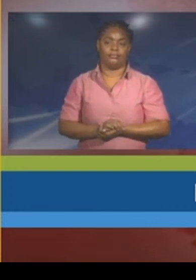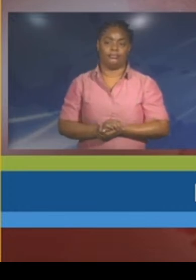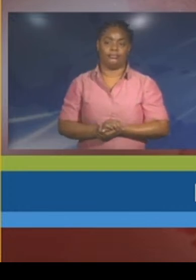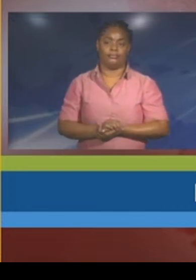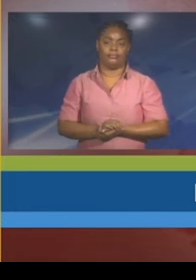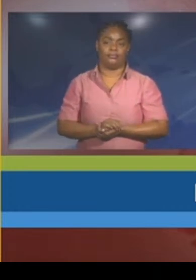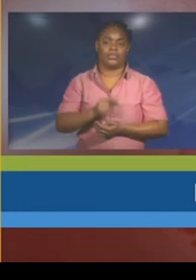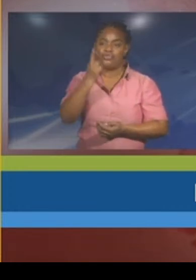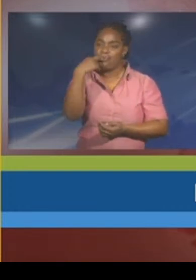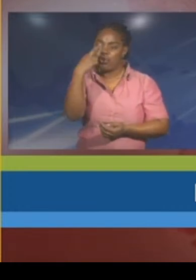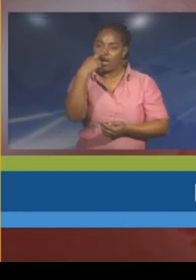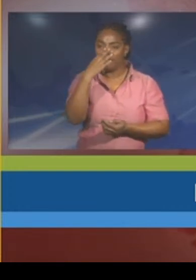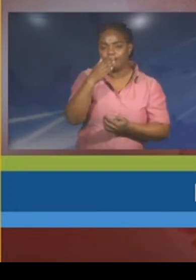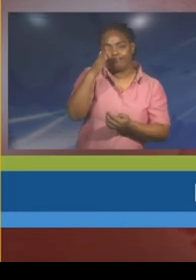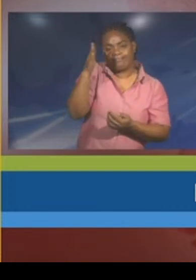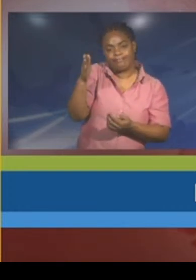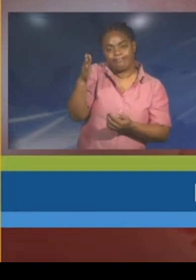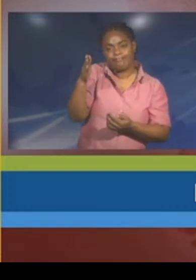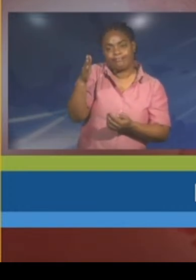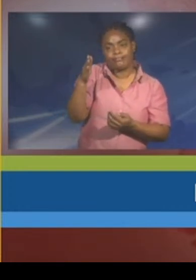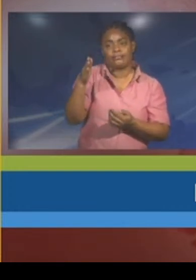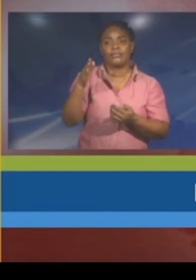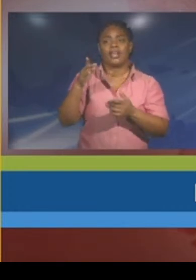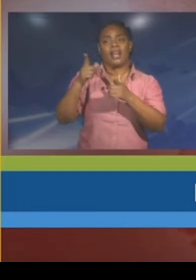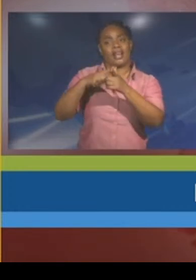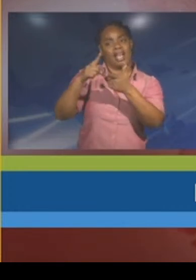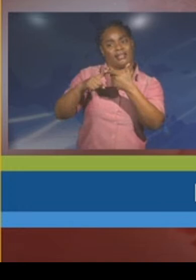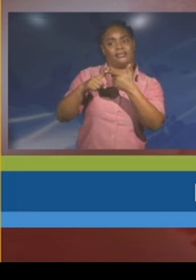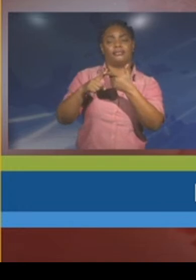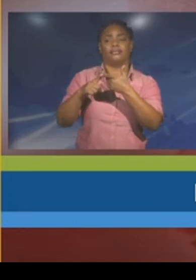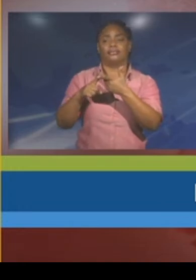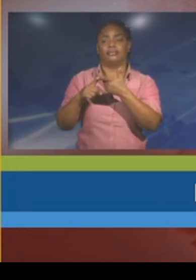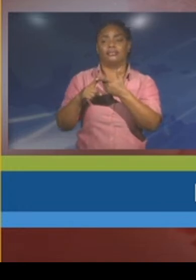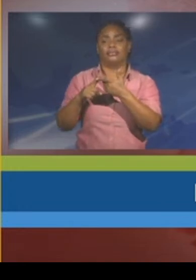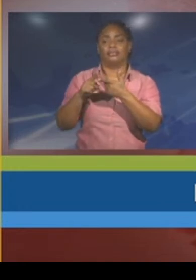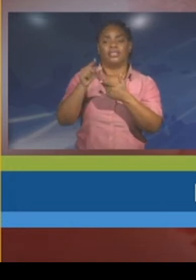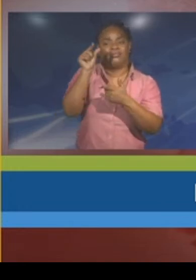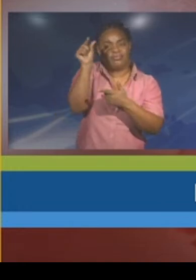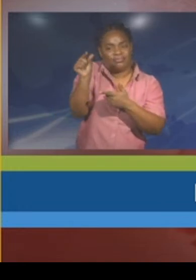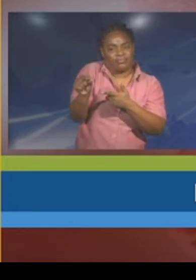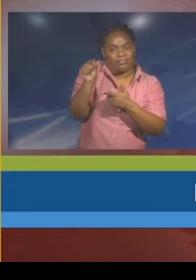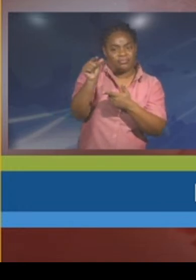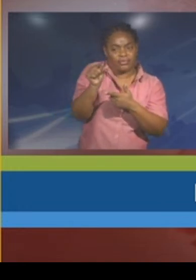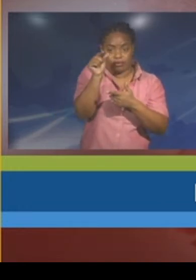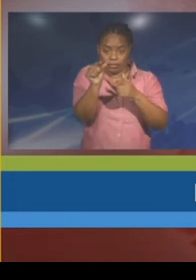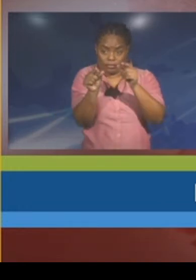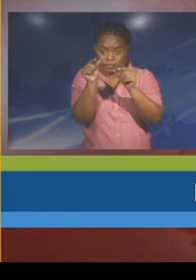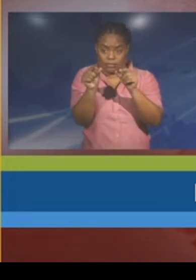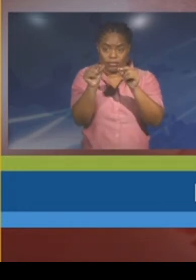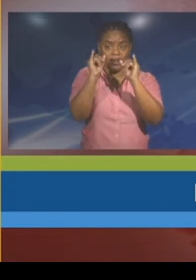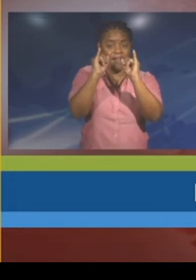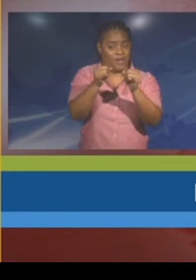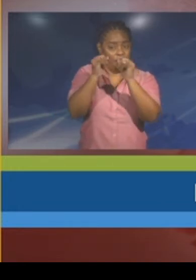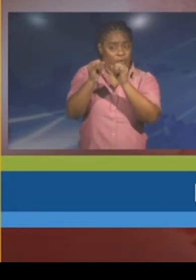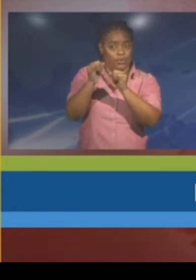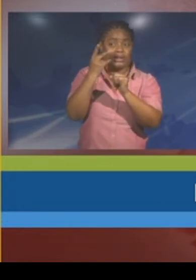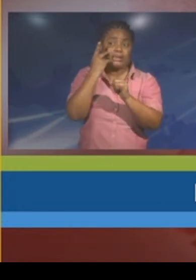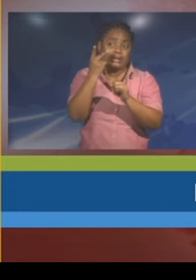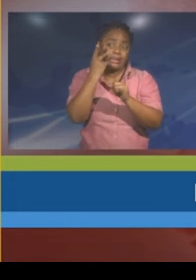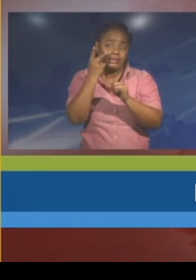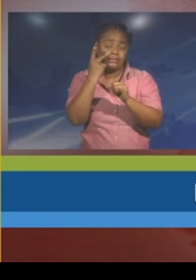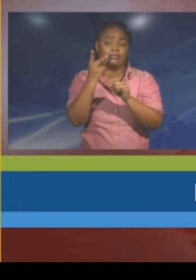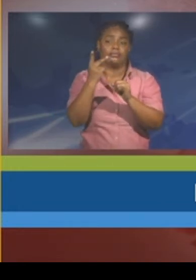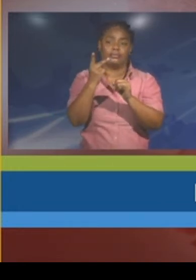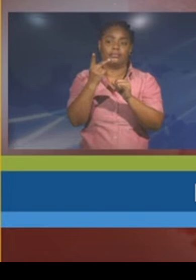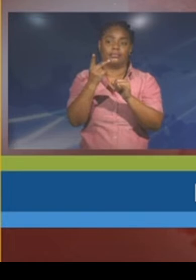side of the graph, and then the individually visible bars, and I think they should be visible on the screen, are the daily